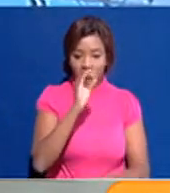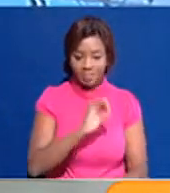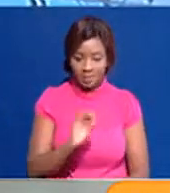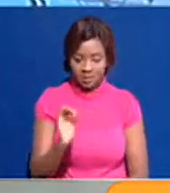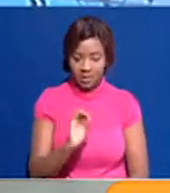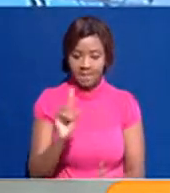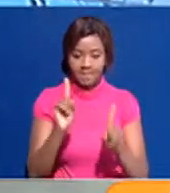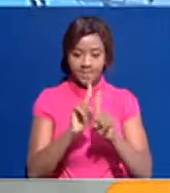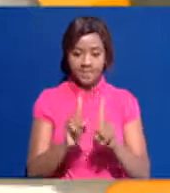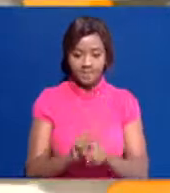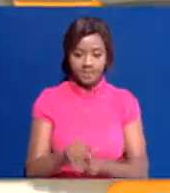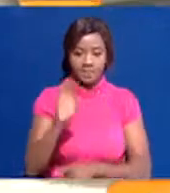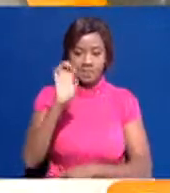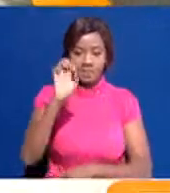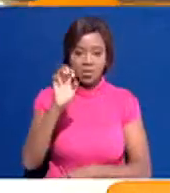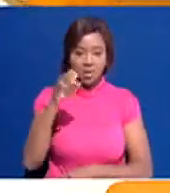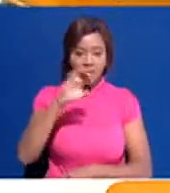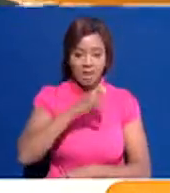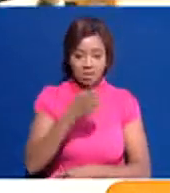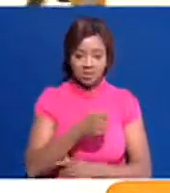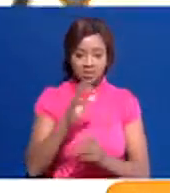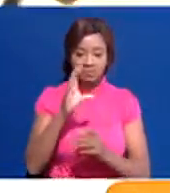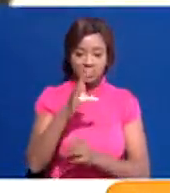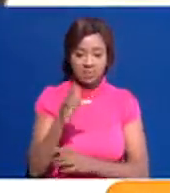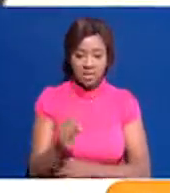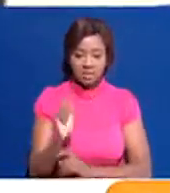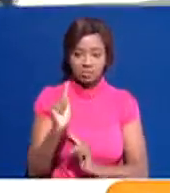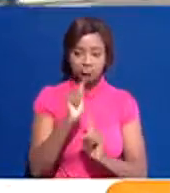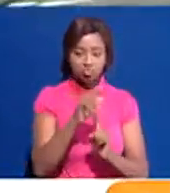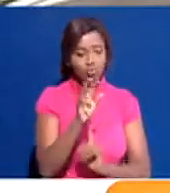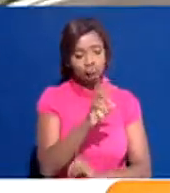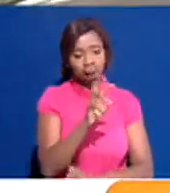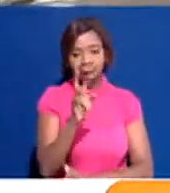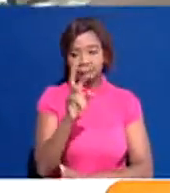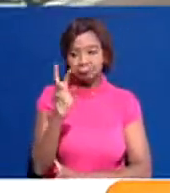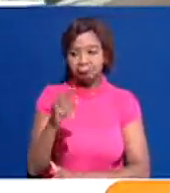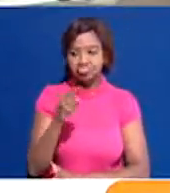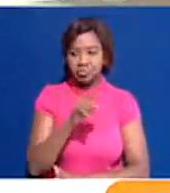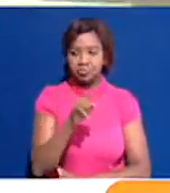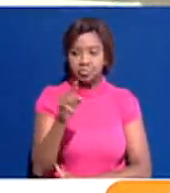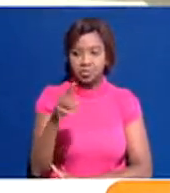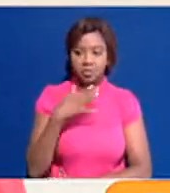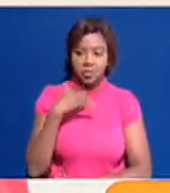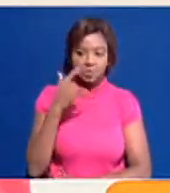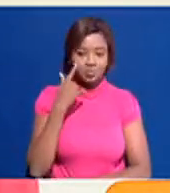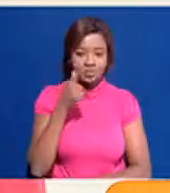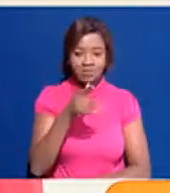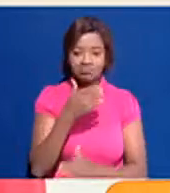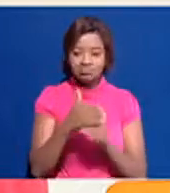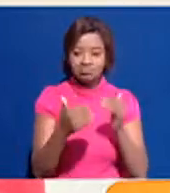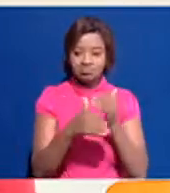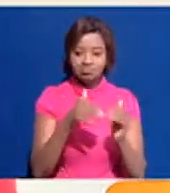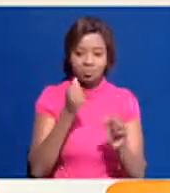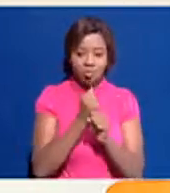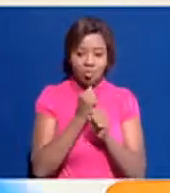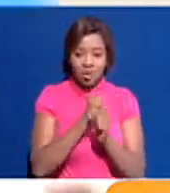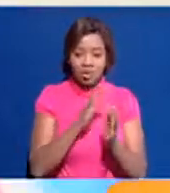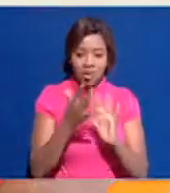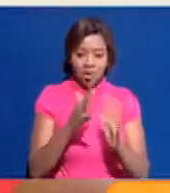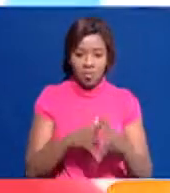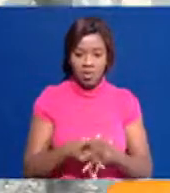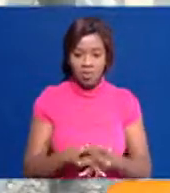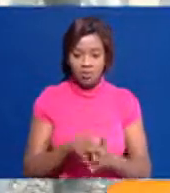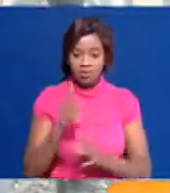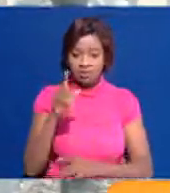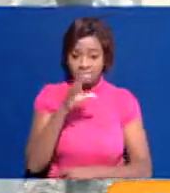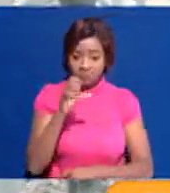and Petroleum Cabinet Secretary Davis Chirchir today toured the power supply substation to inspect the construction works. The CS says